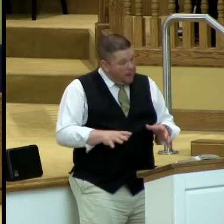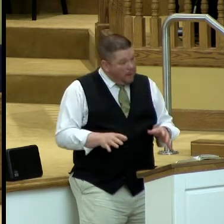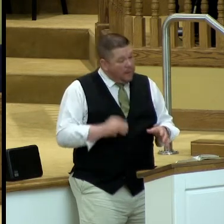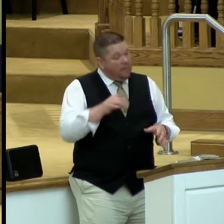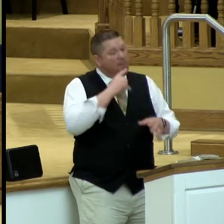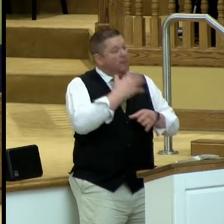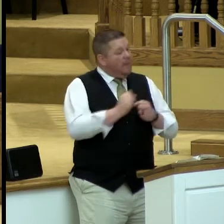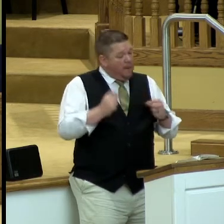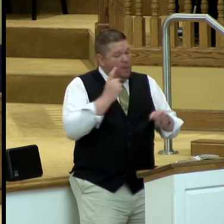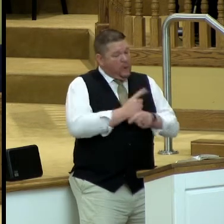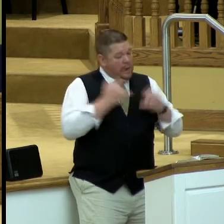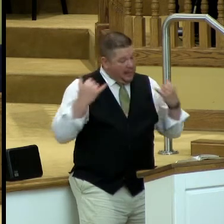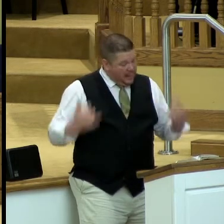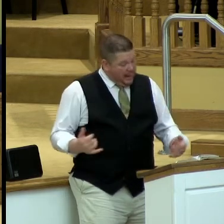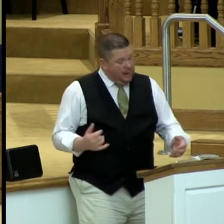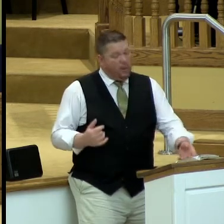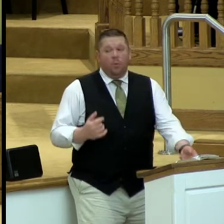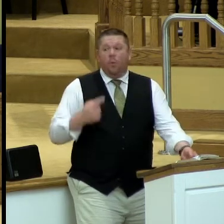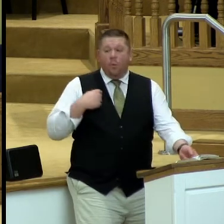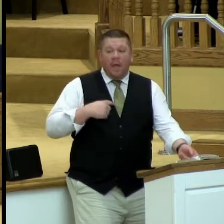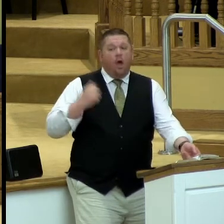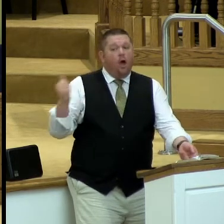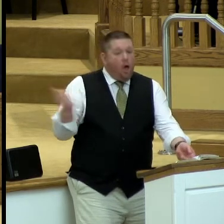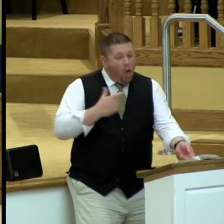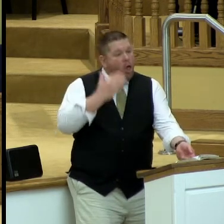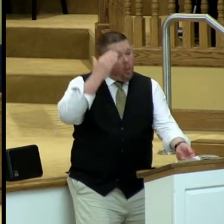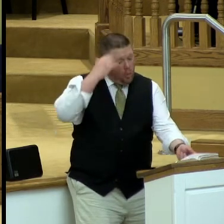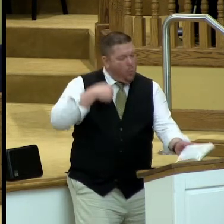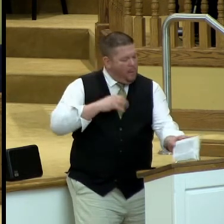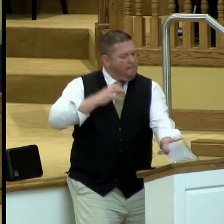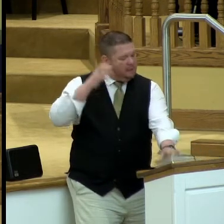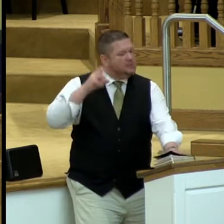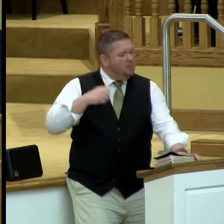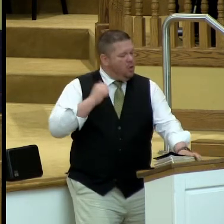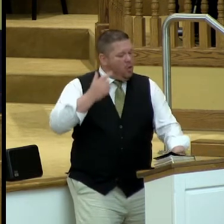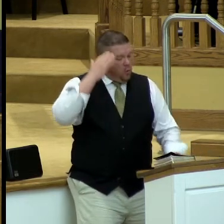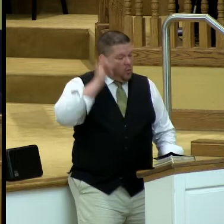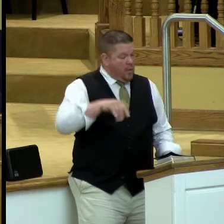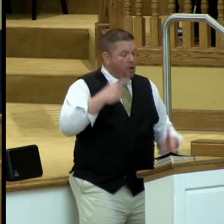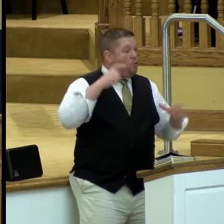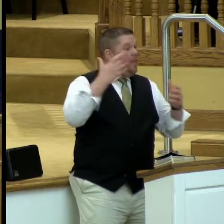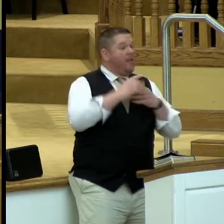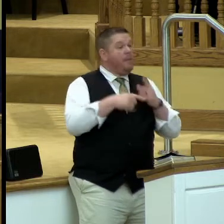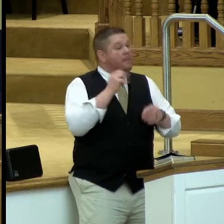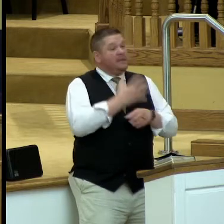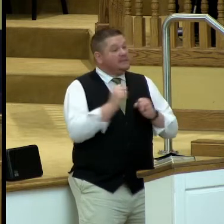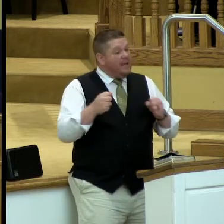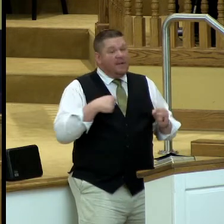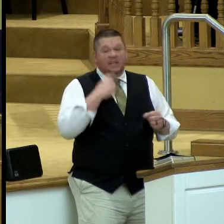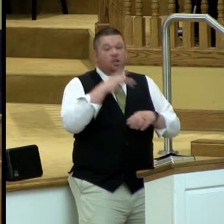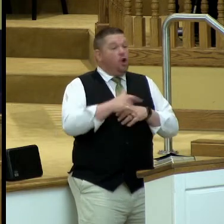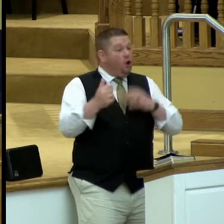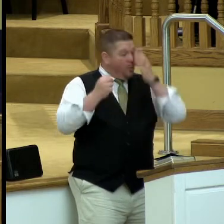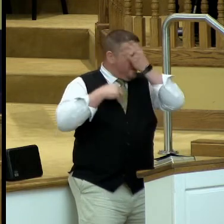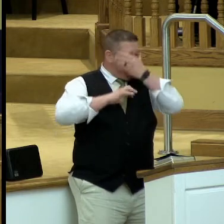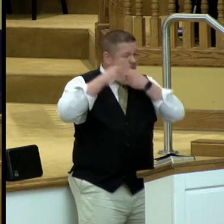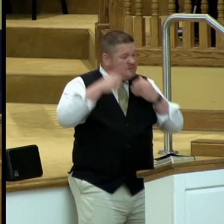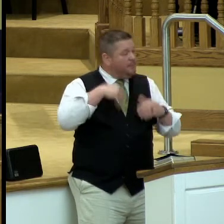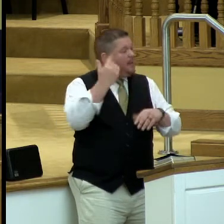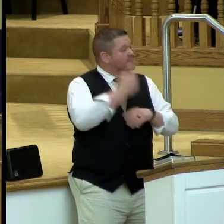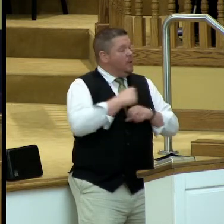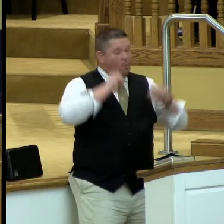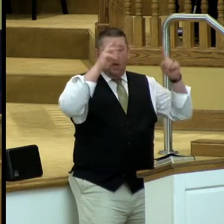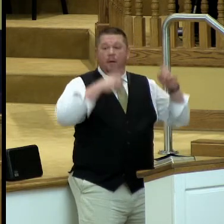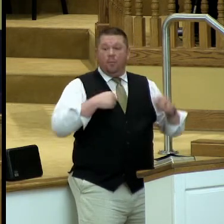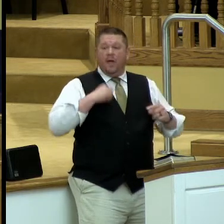lost or if you're saved right now, we all know we mess up. You know the great thing about being saved? I said it earlier, when we mess up, the